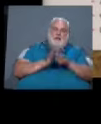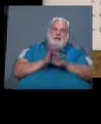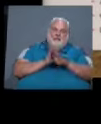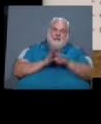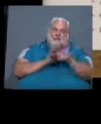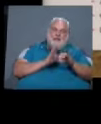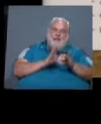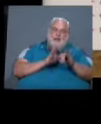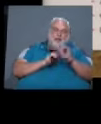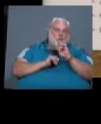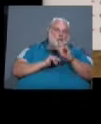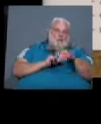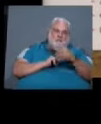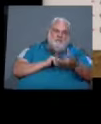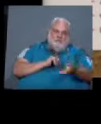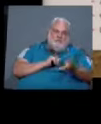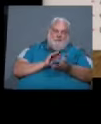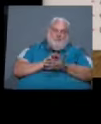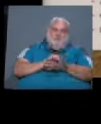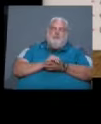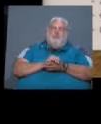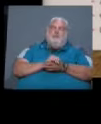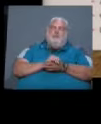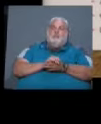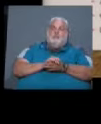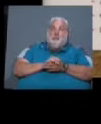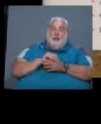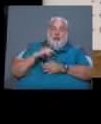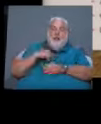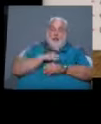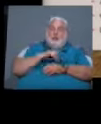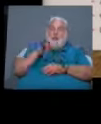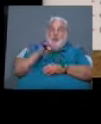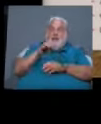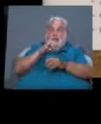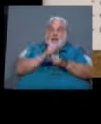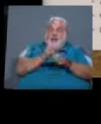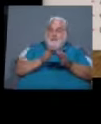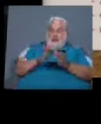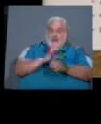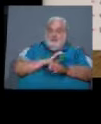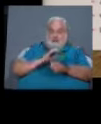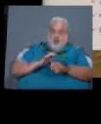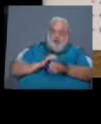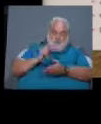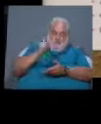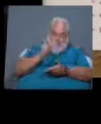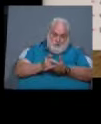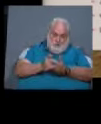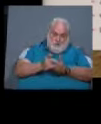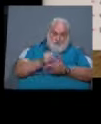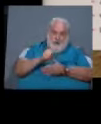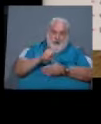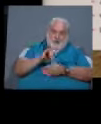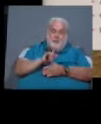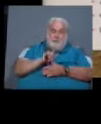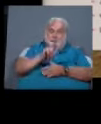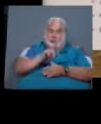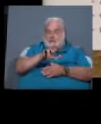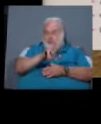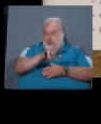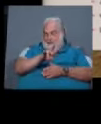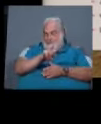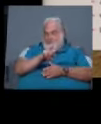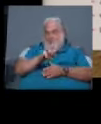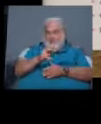would otherwise be built there. We did get the Planning Commission's approval on April 27th. We